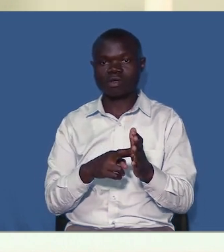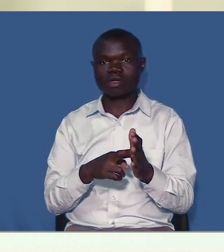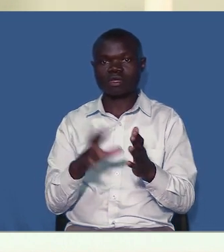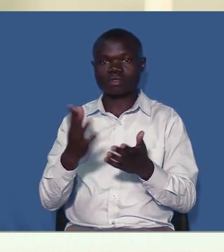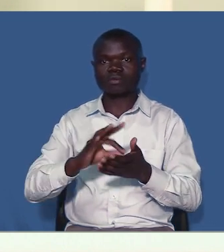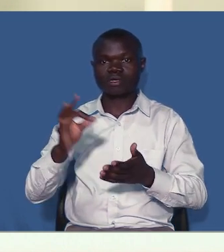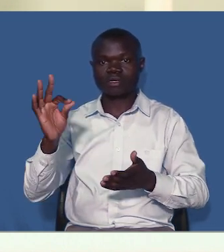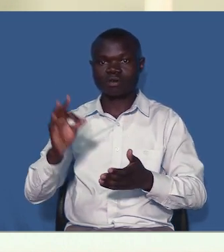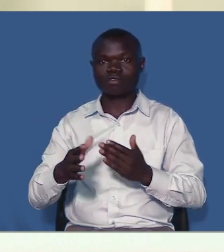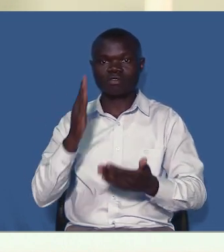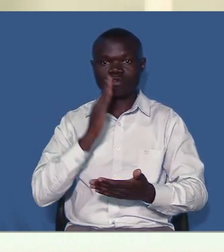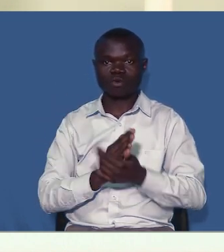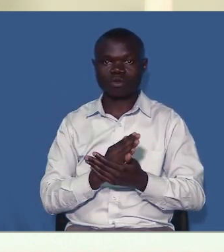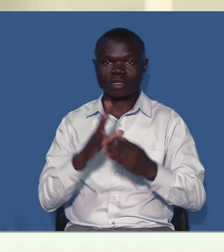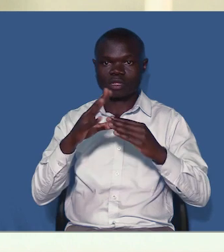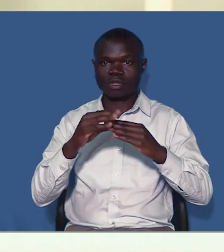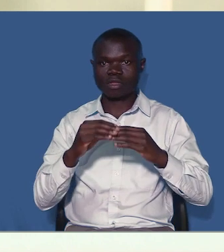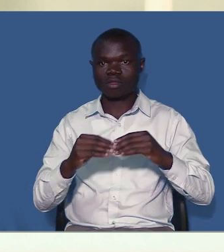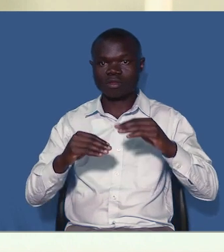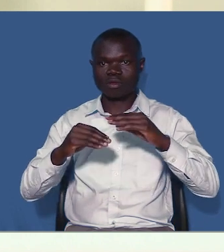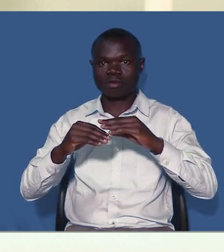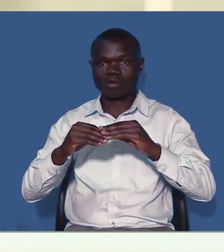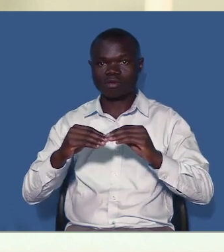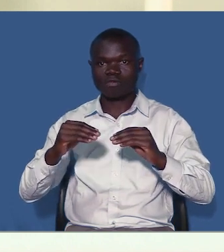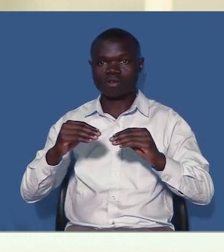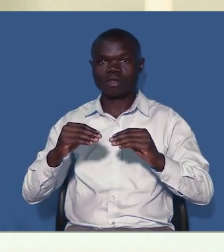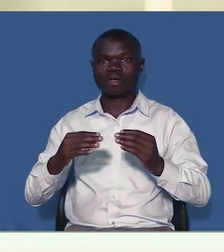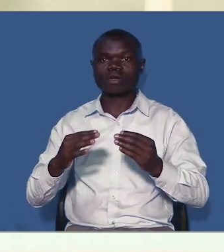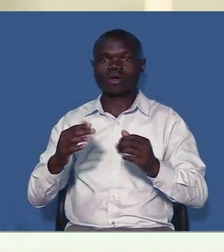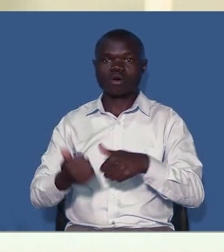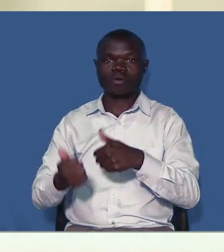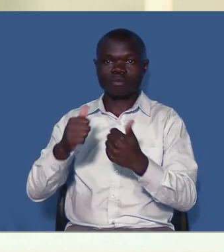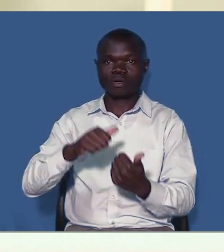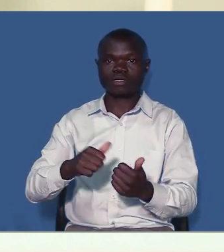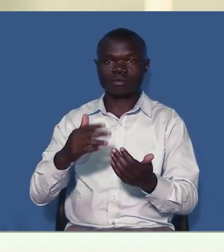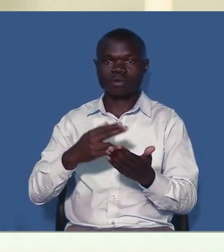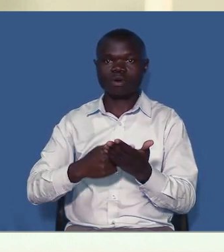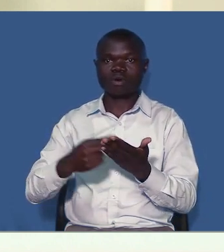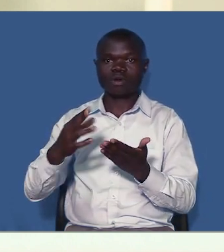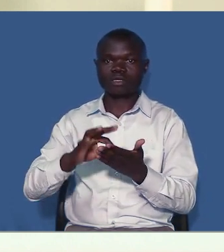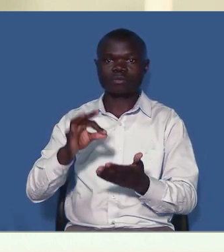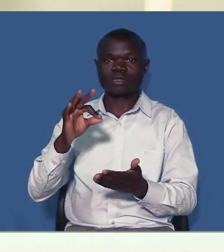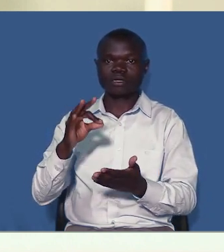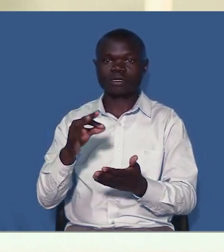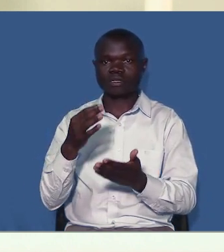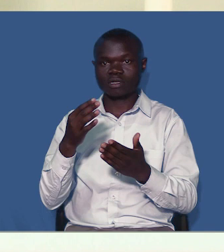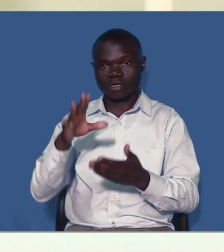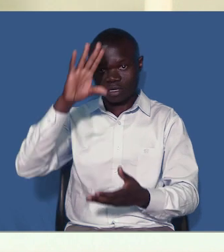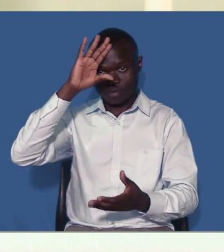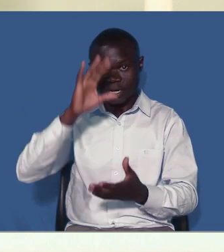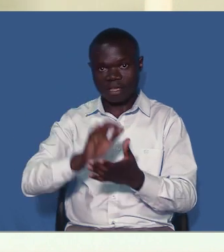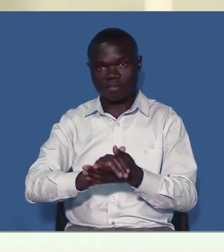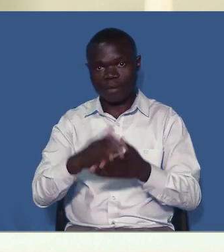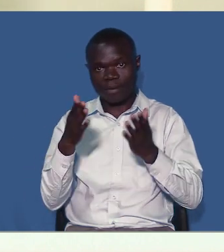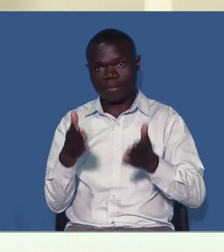the Comforter. And in baptism, the Holy Spirit is believed to be present, working to transform and